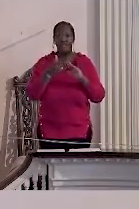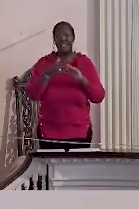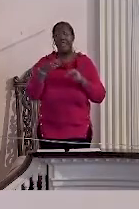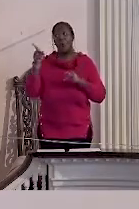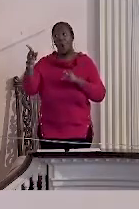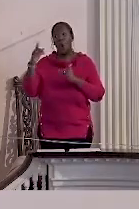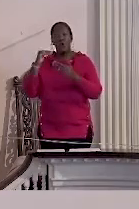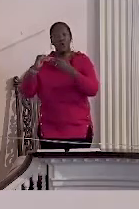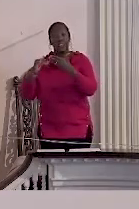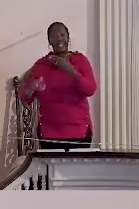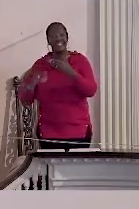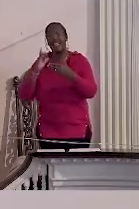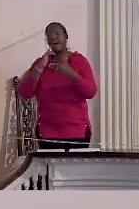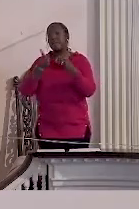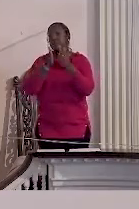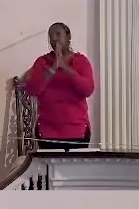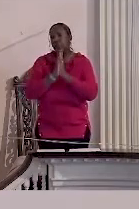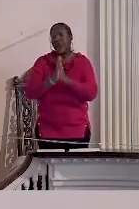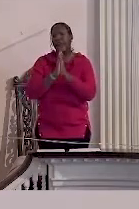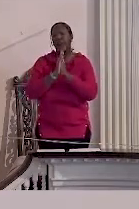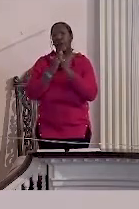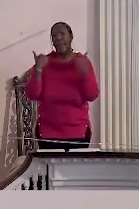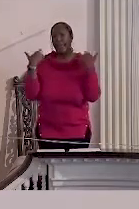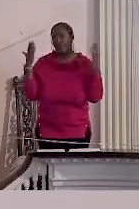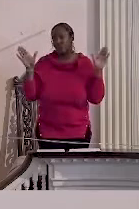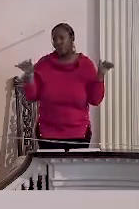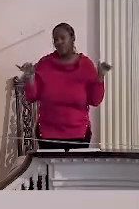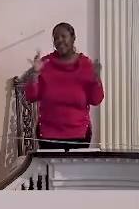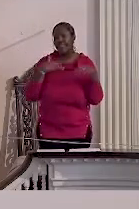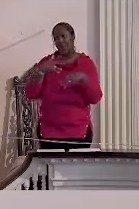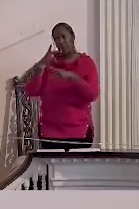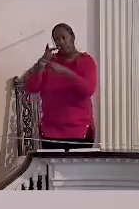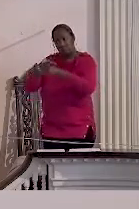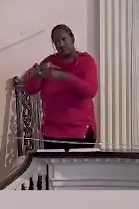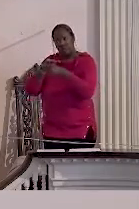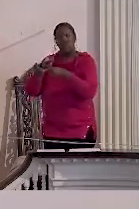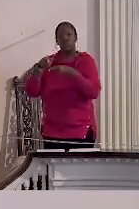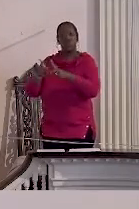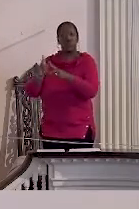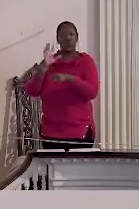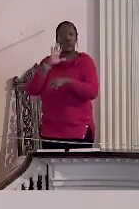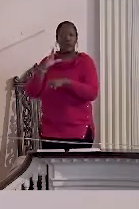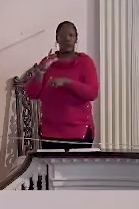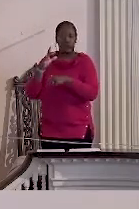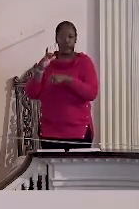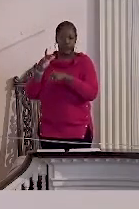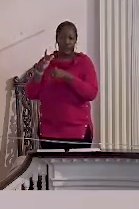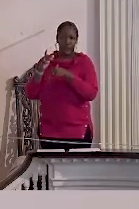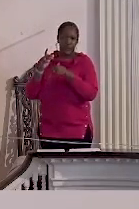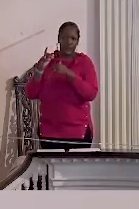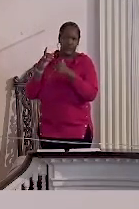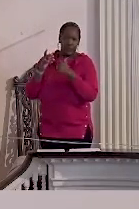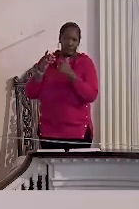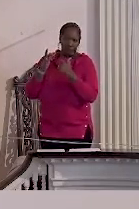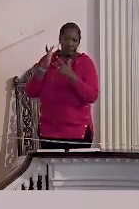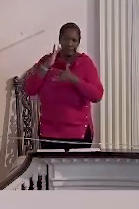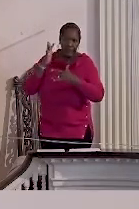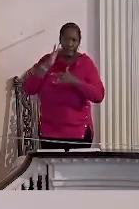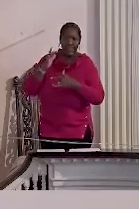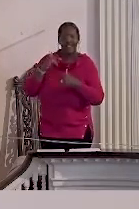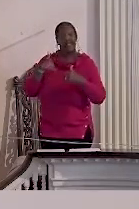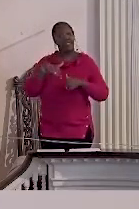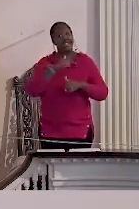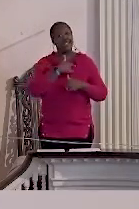prayer angels who were holding her through her illness. Let us be prayer angels for her